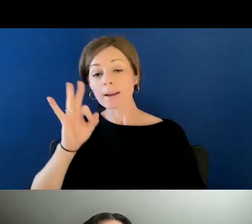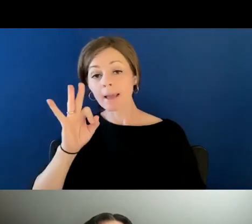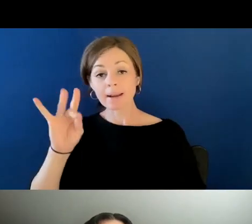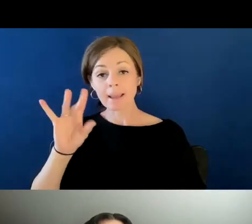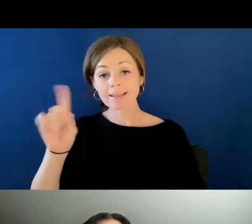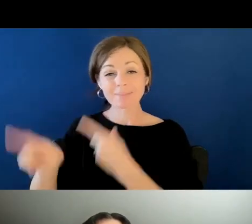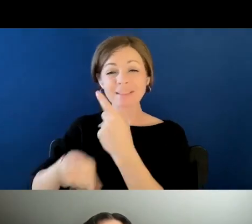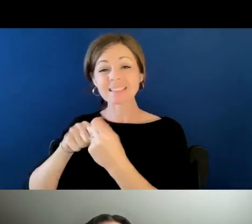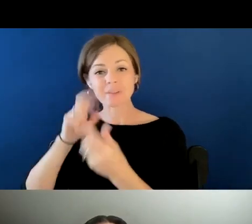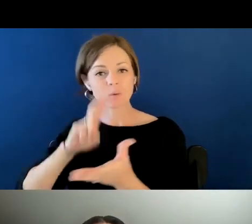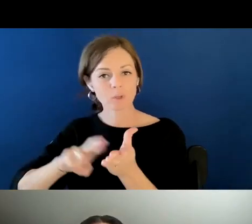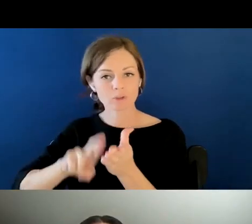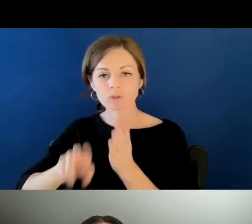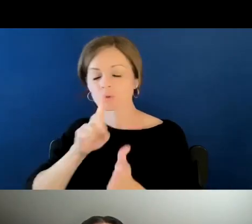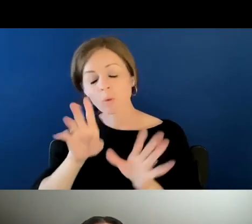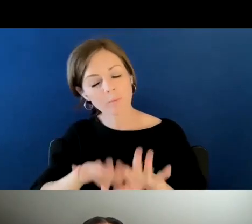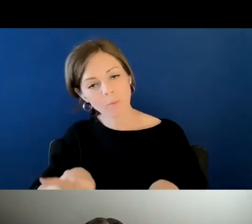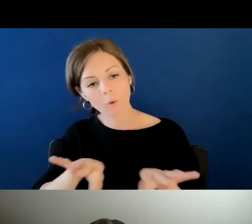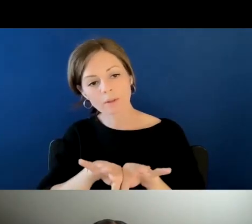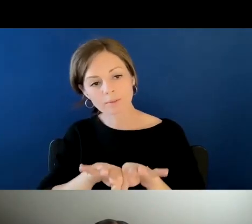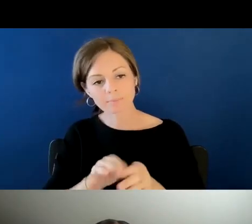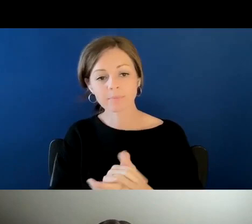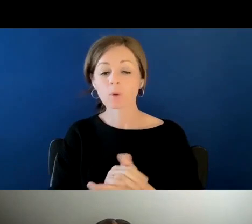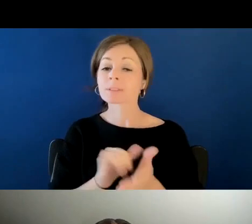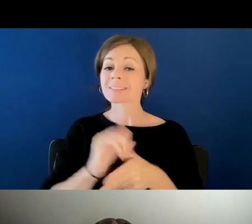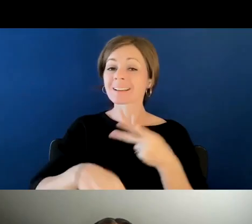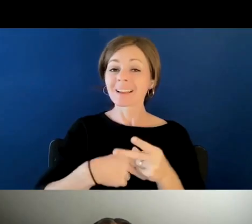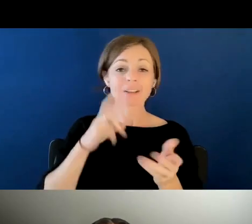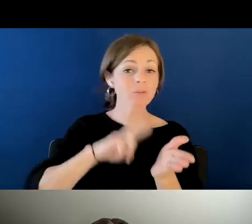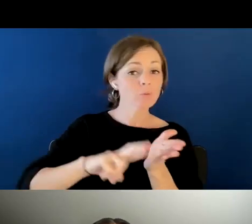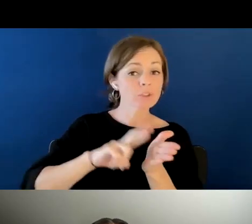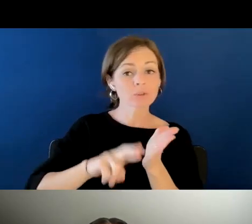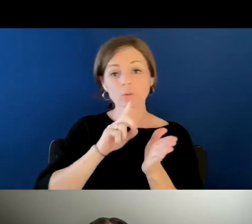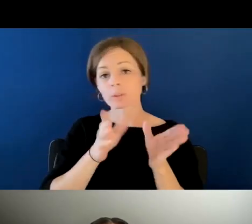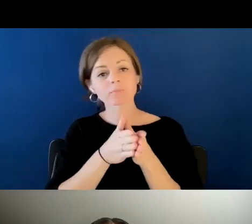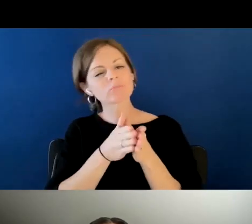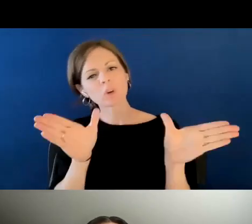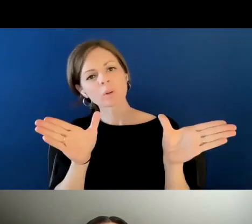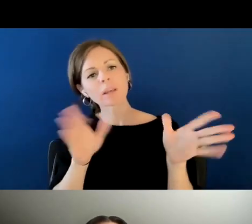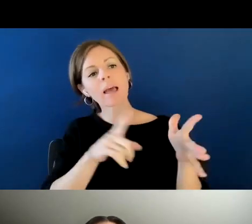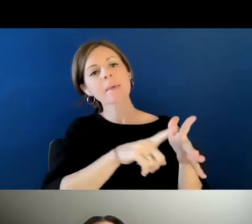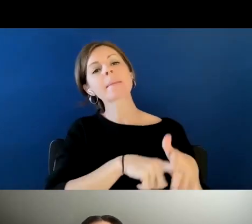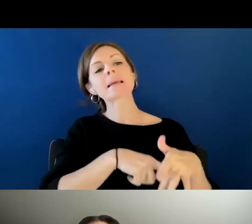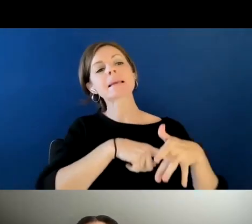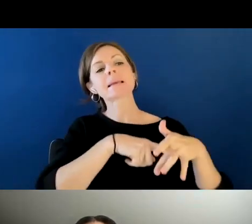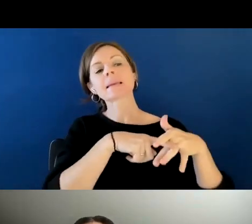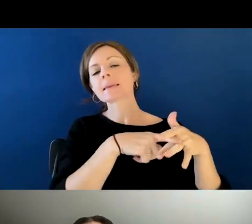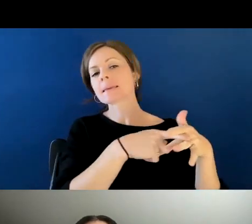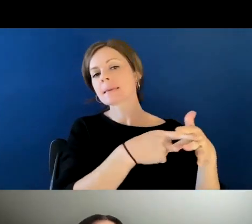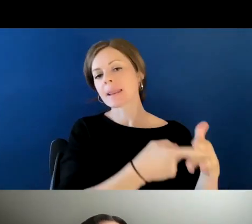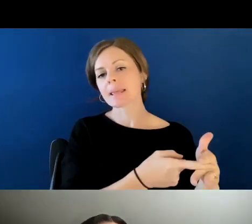so important. Formative research is a type of research that generally is done at the beginning of a